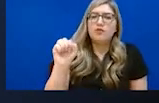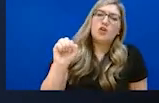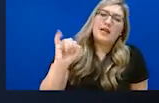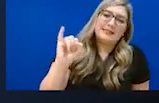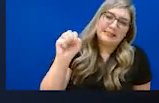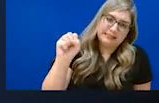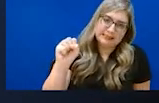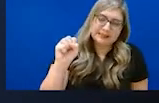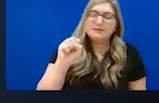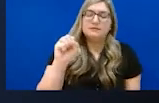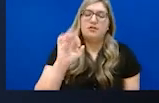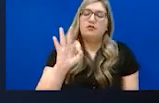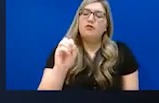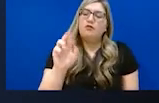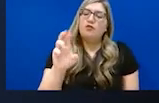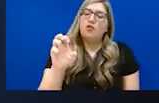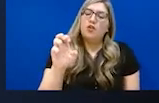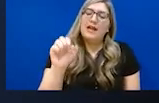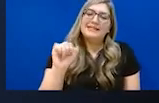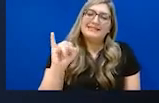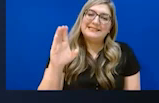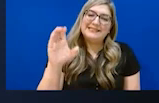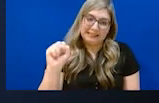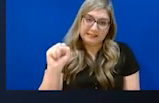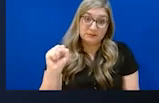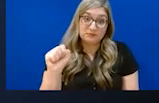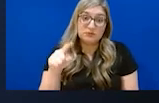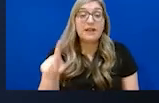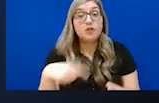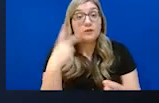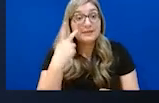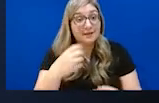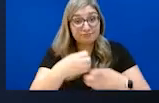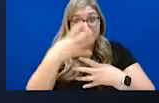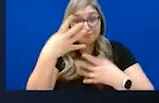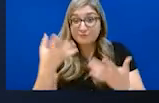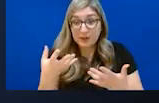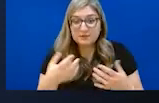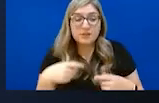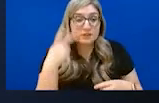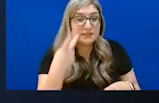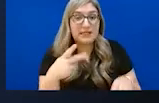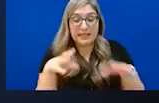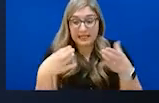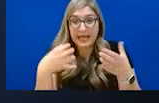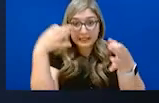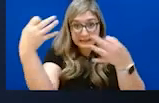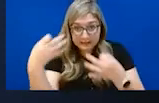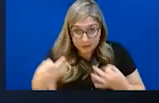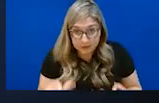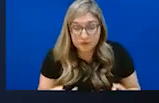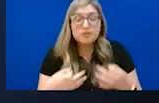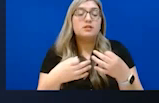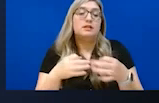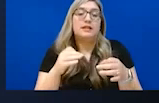see that the course description is there. That's the catalog description. And then right here is the transfer information